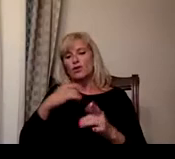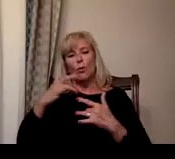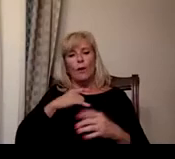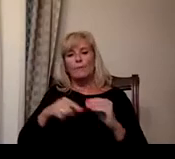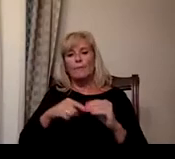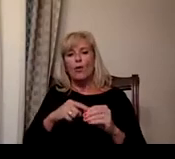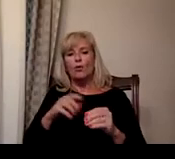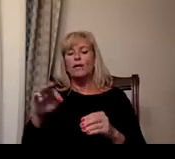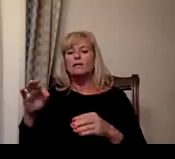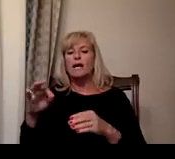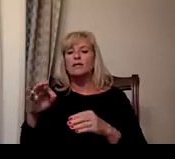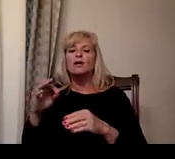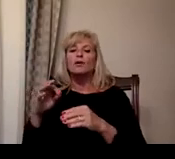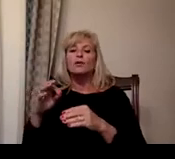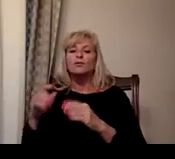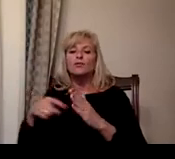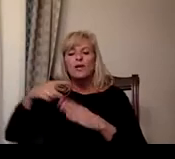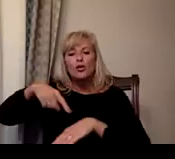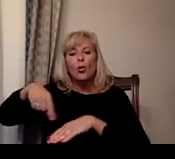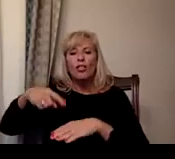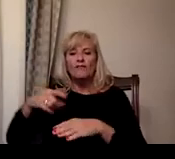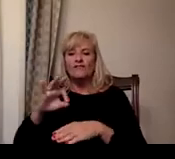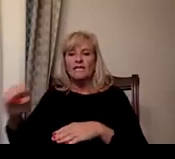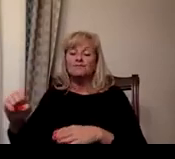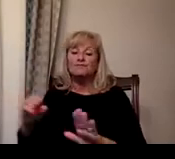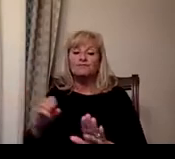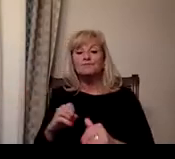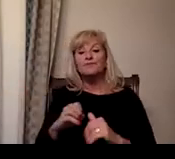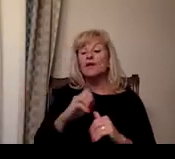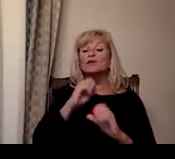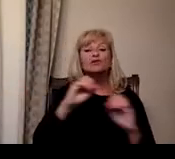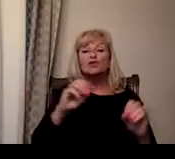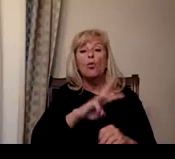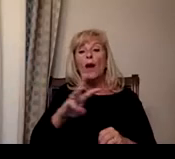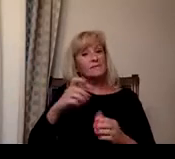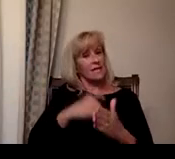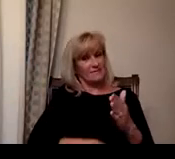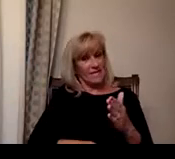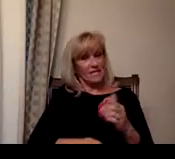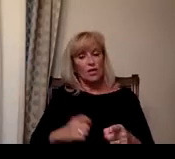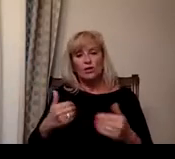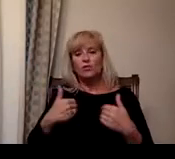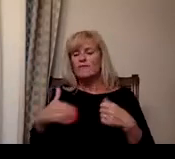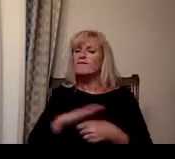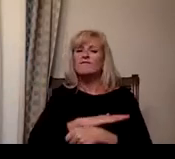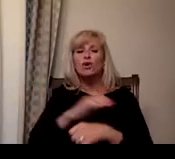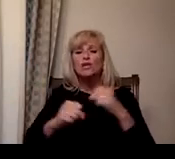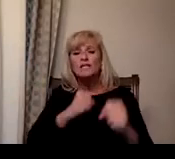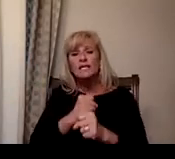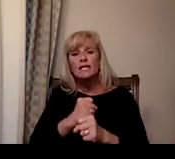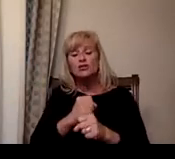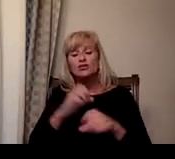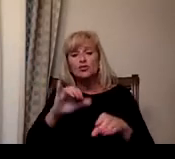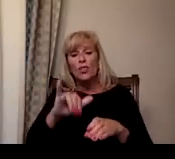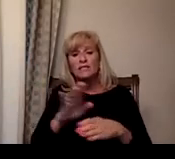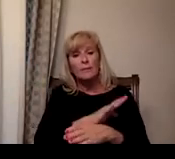But there are no monthly website fees for anything. So you have a whole year to, do this business before